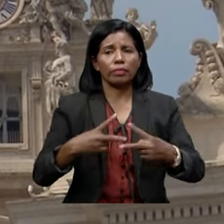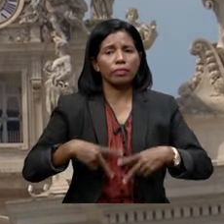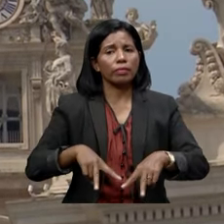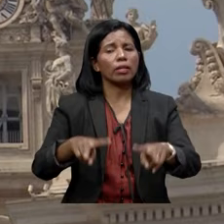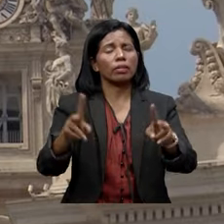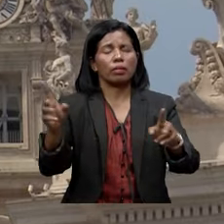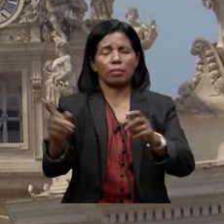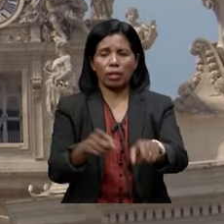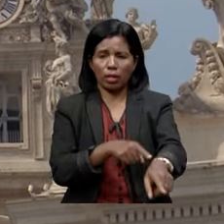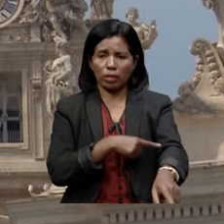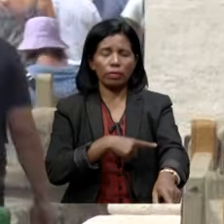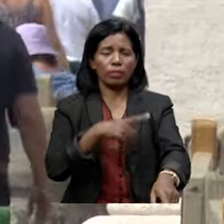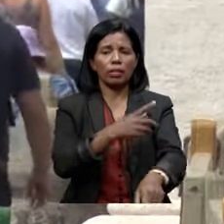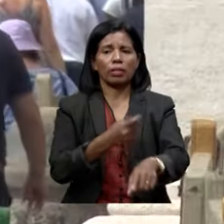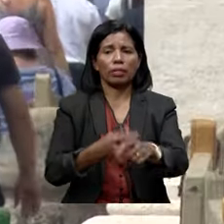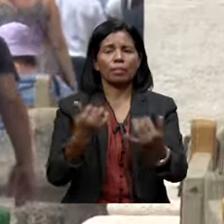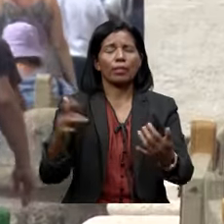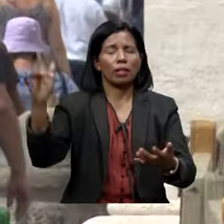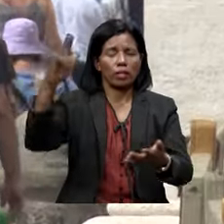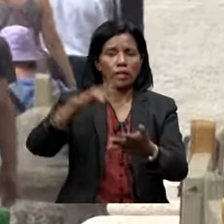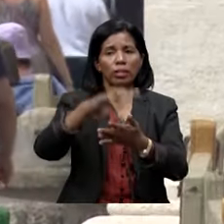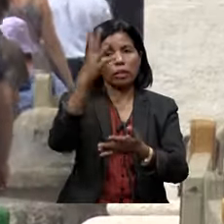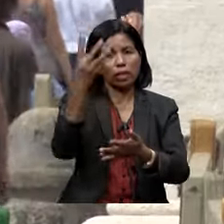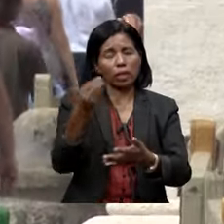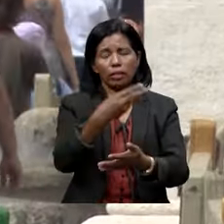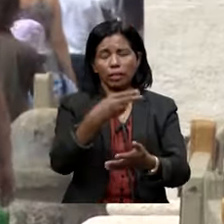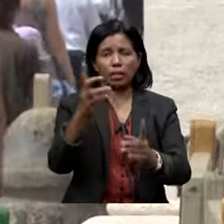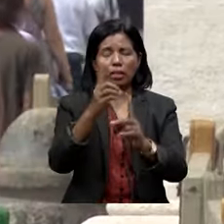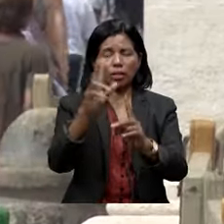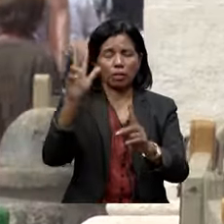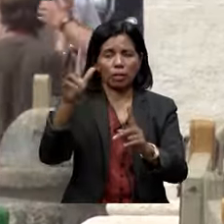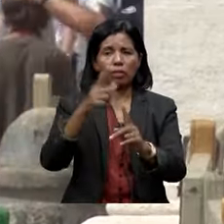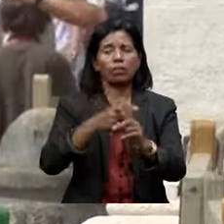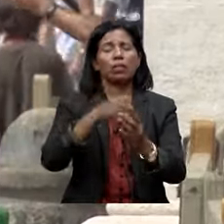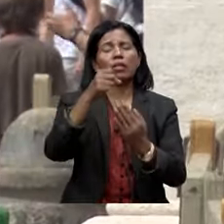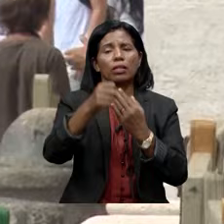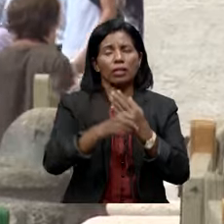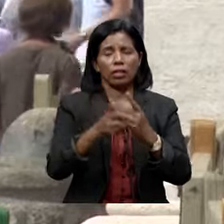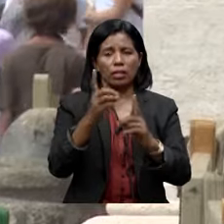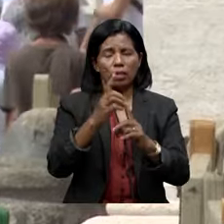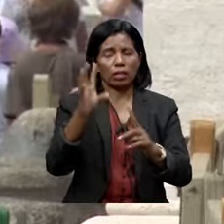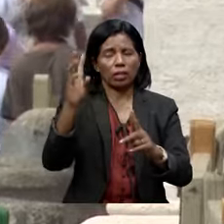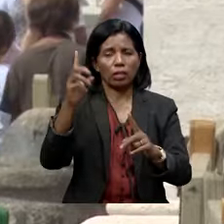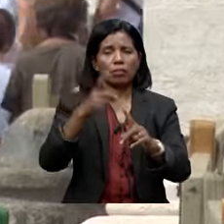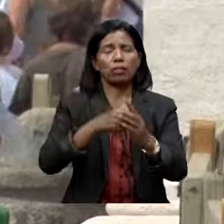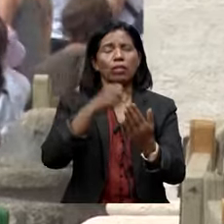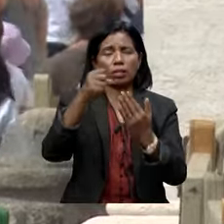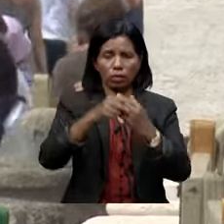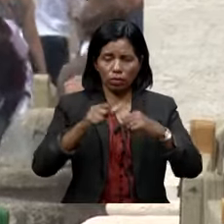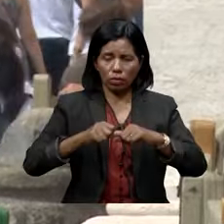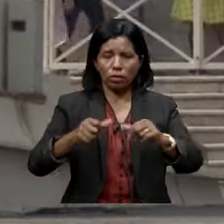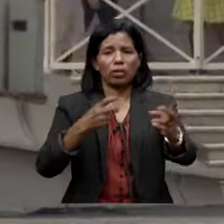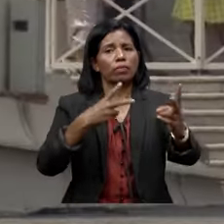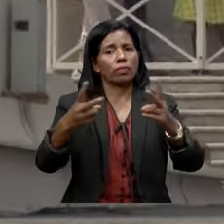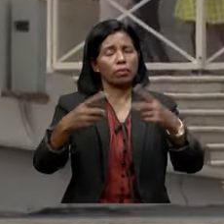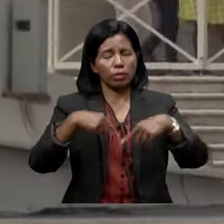ne. Pontífice se toi a Jakarta, Indonésia, e a loron tolo fulan setembro, no e a loron nem fulan setembro, se continua nia viagem